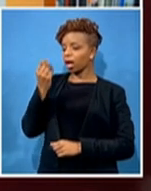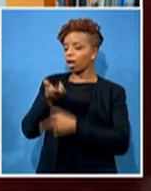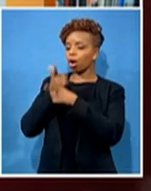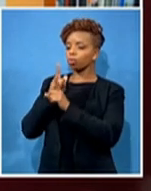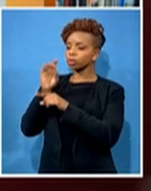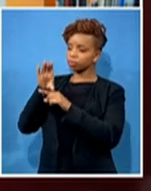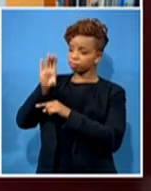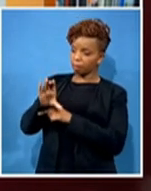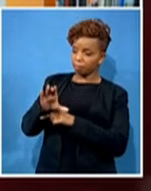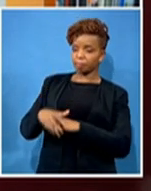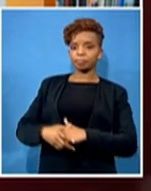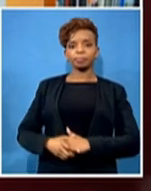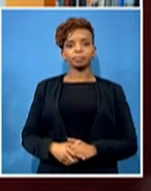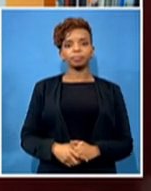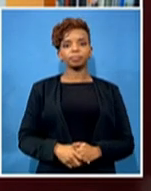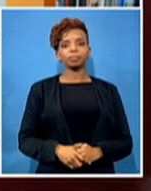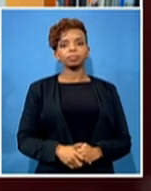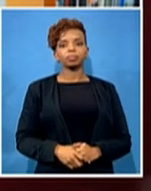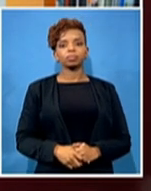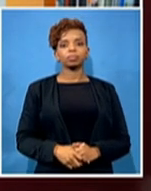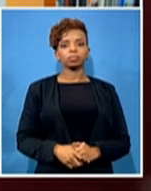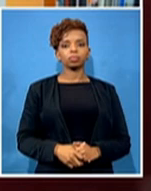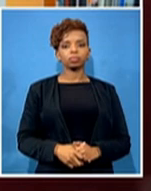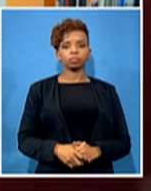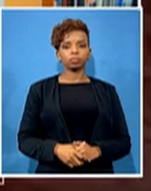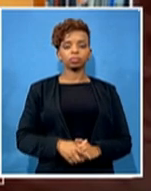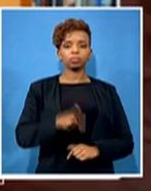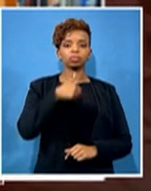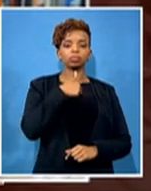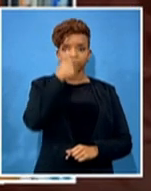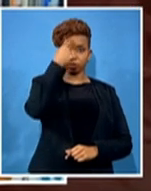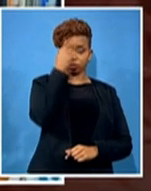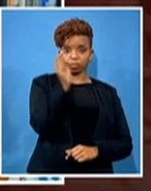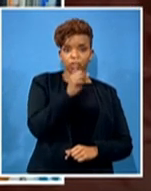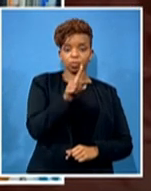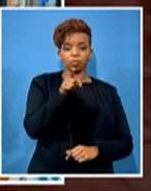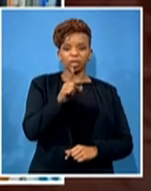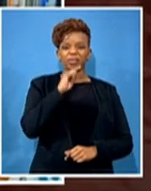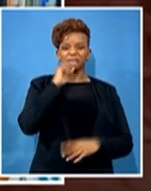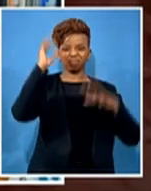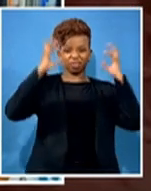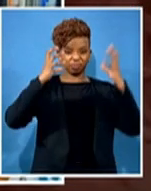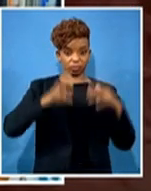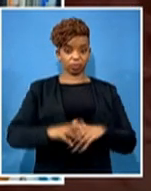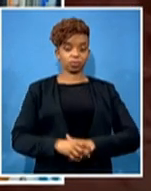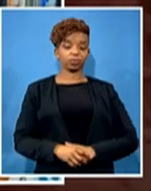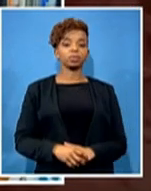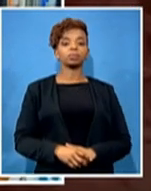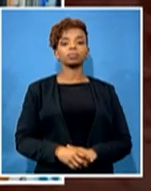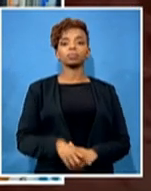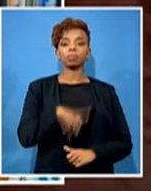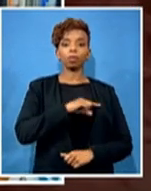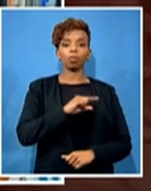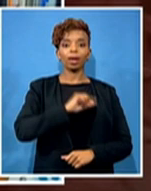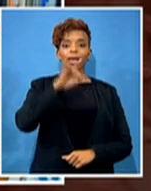I think in these circumstances, it's extremely good news. First of all, the IMF has